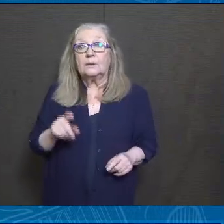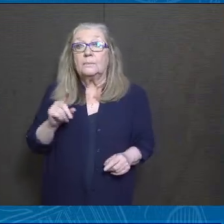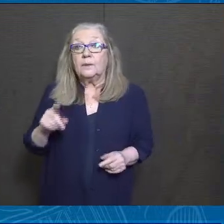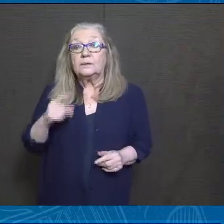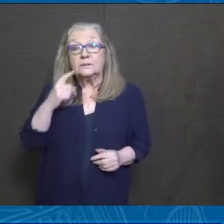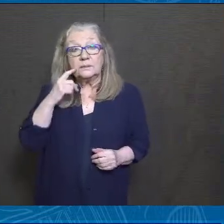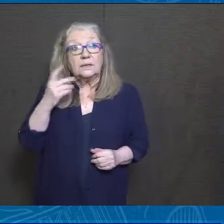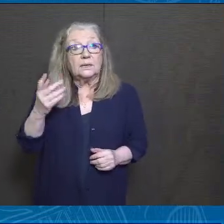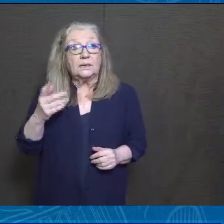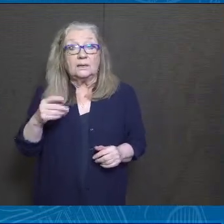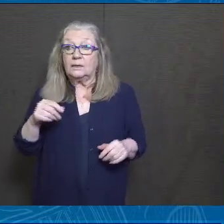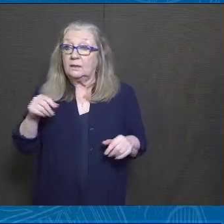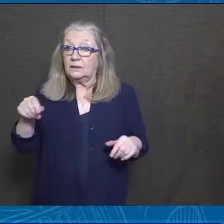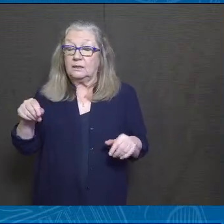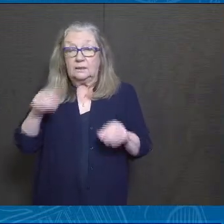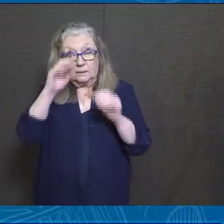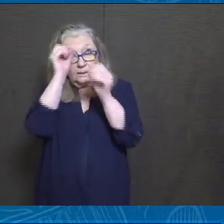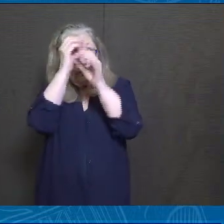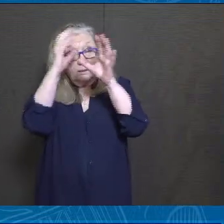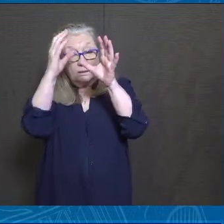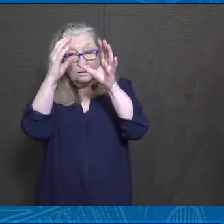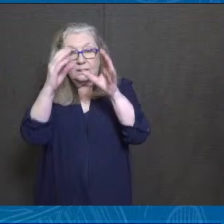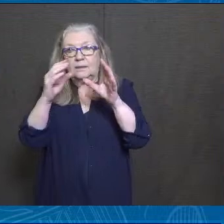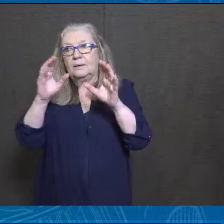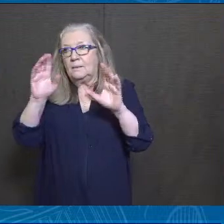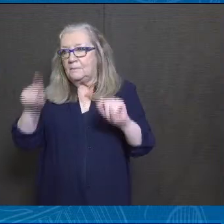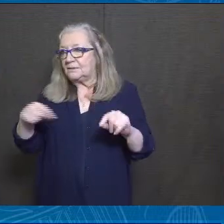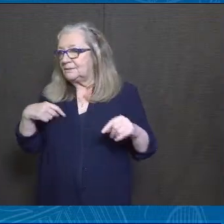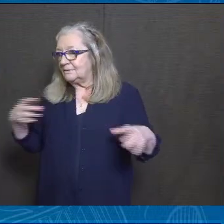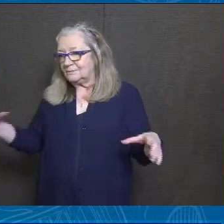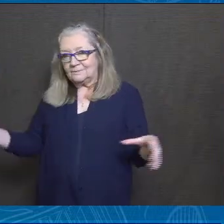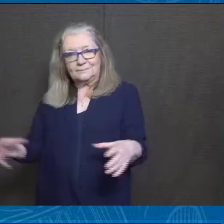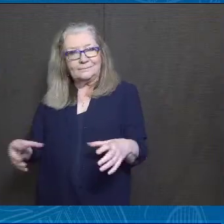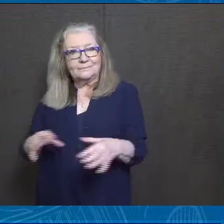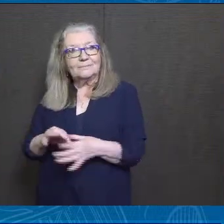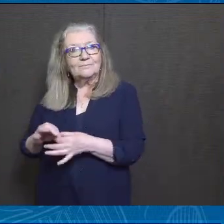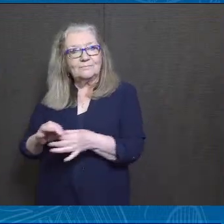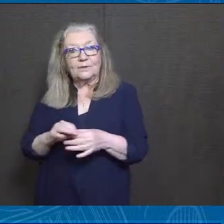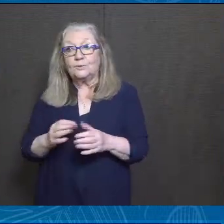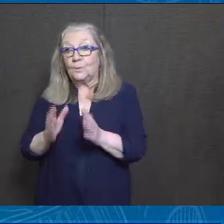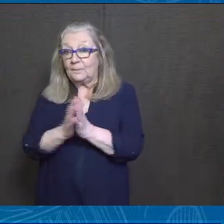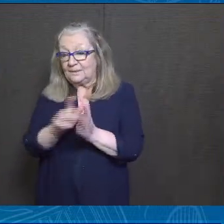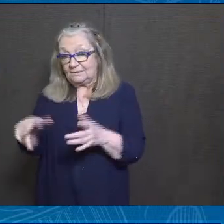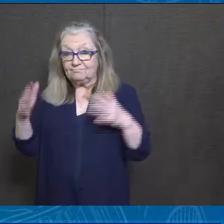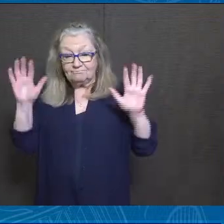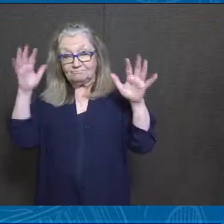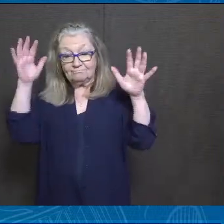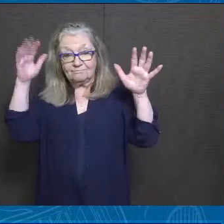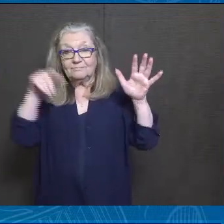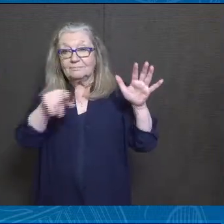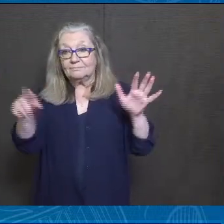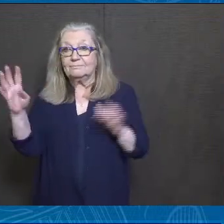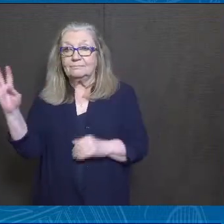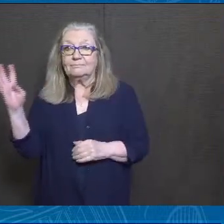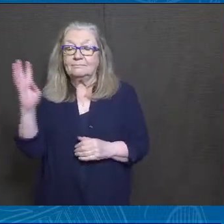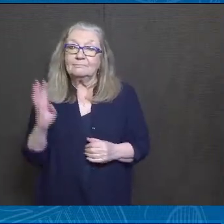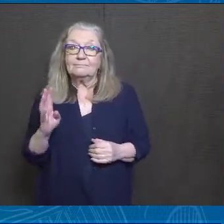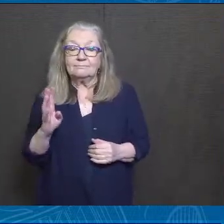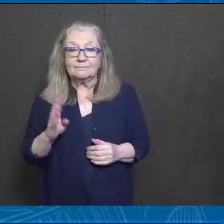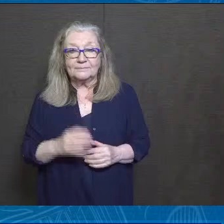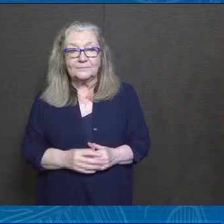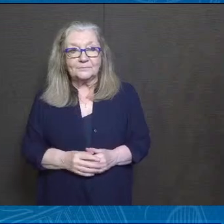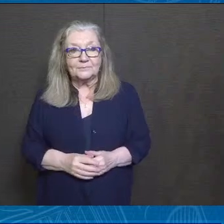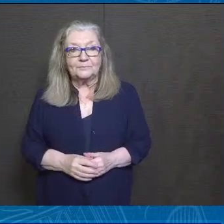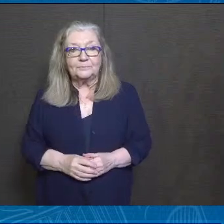do this together, essentially. So can I have a round of applause for all those participants? Thank you.